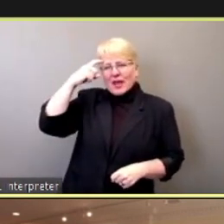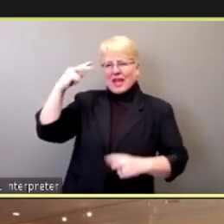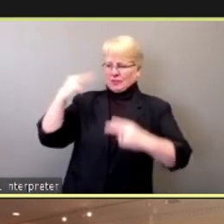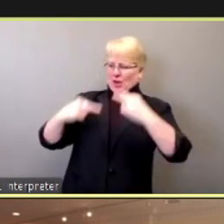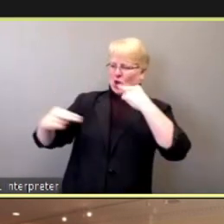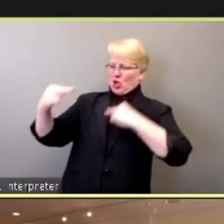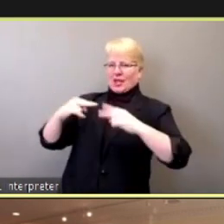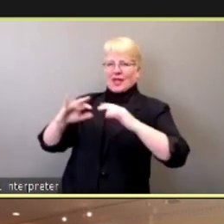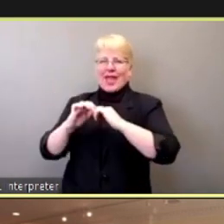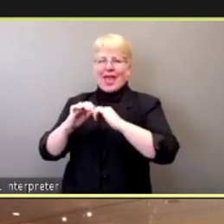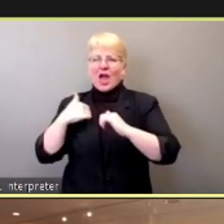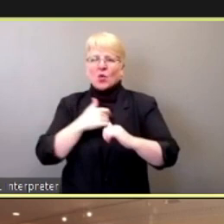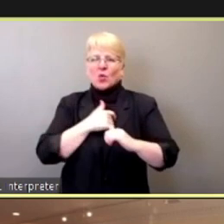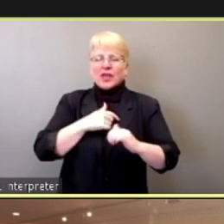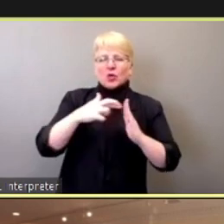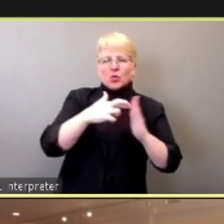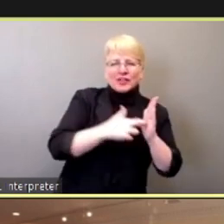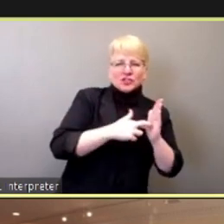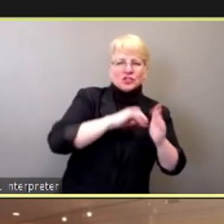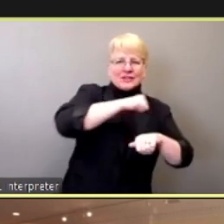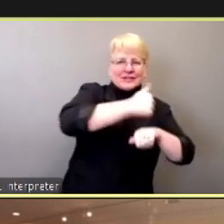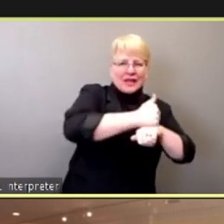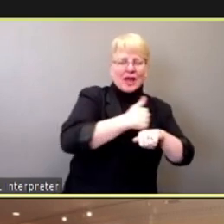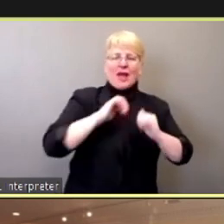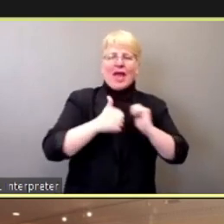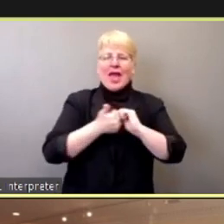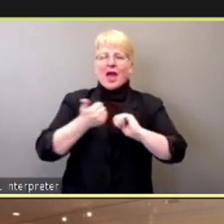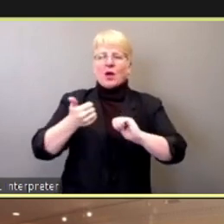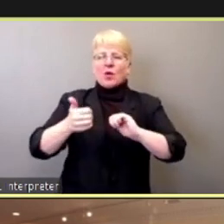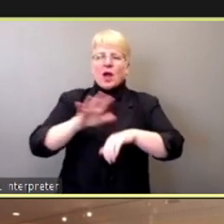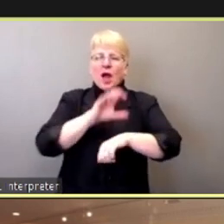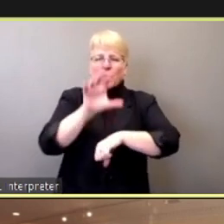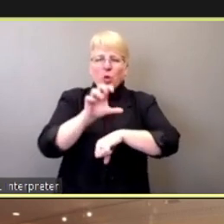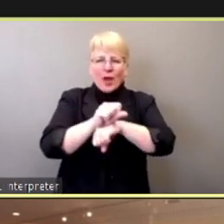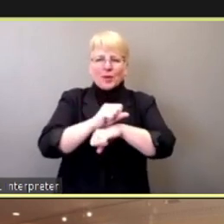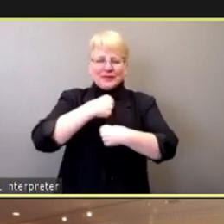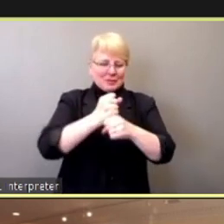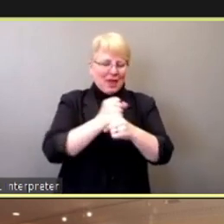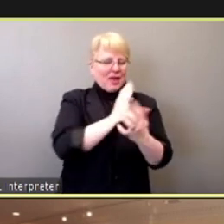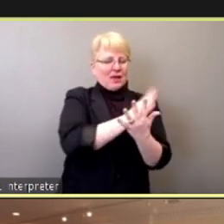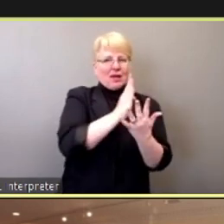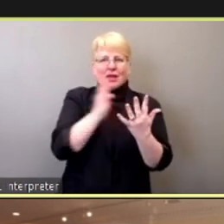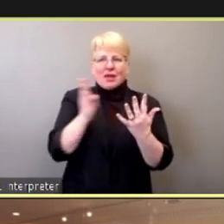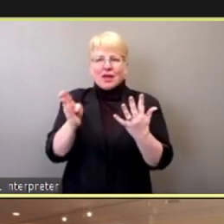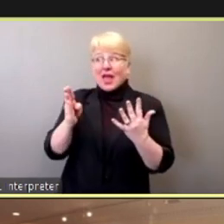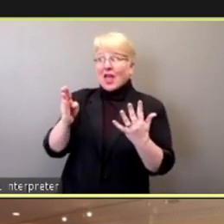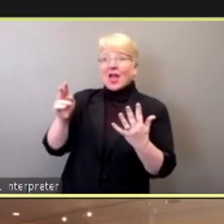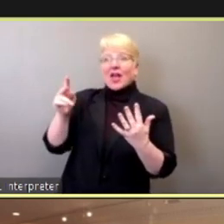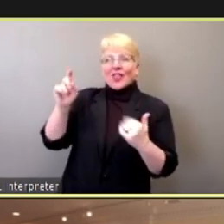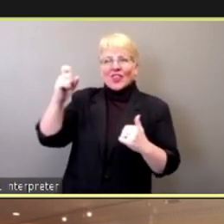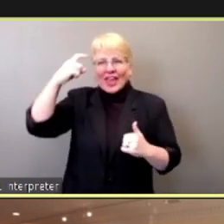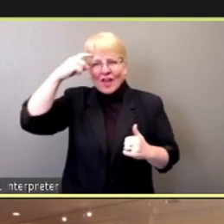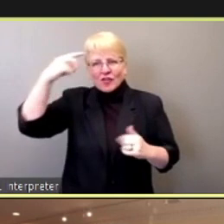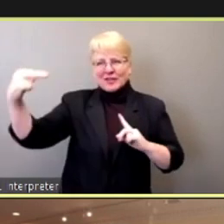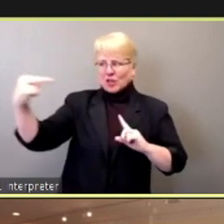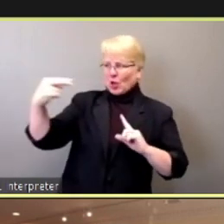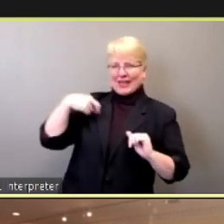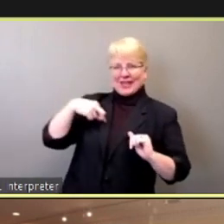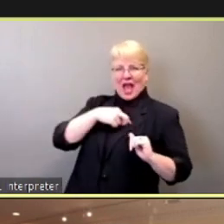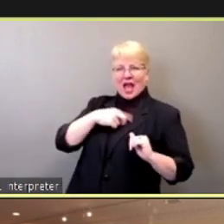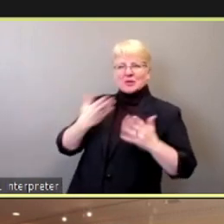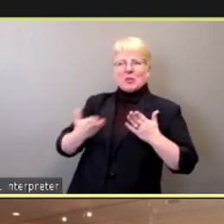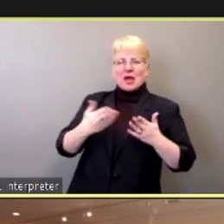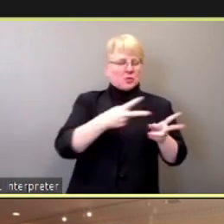get folks registered, how we're managing appointments as part of a national model here. And again,